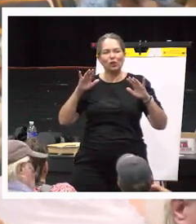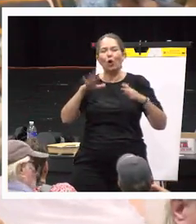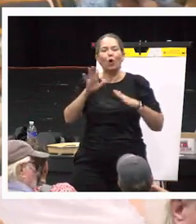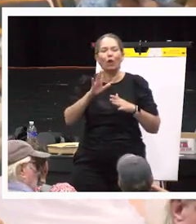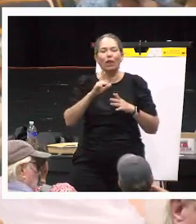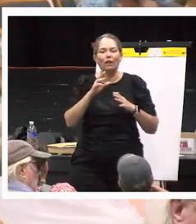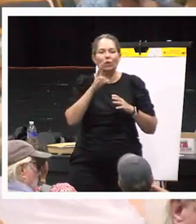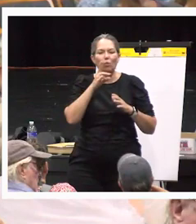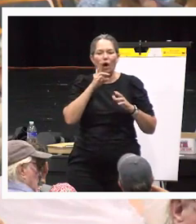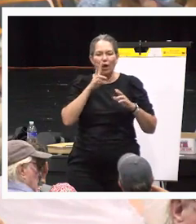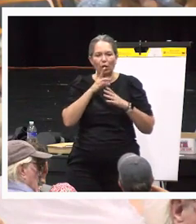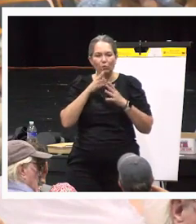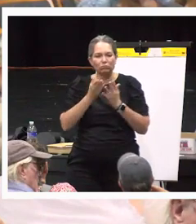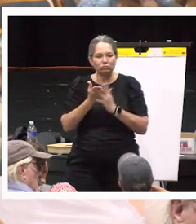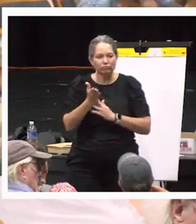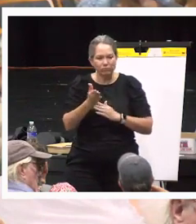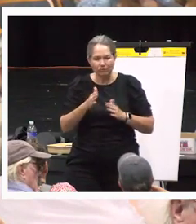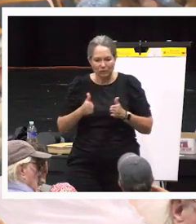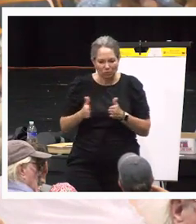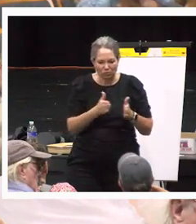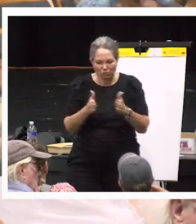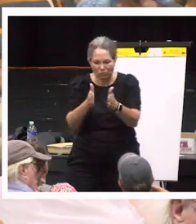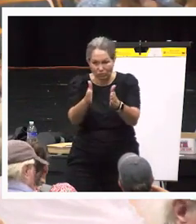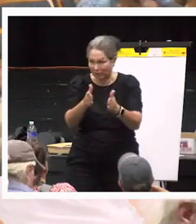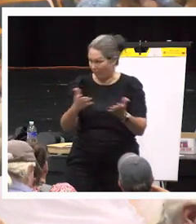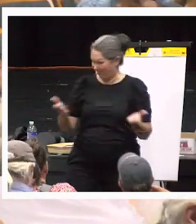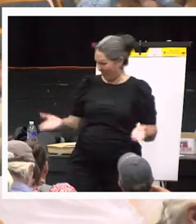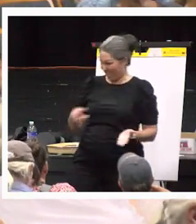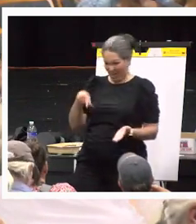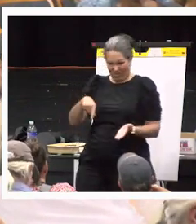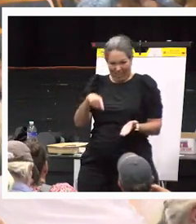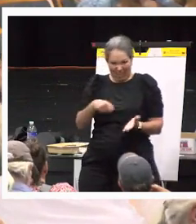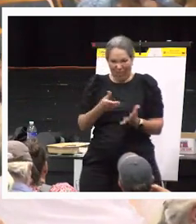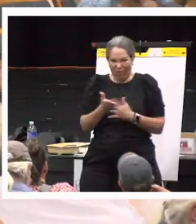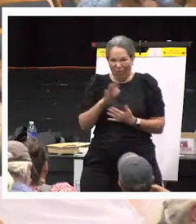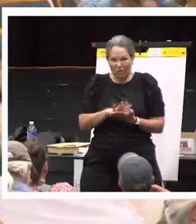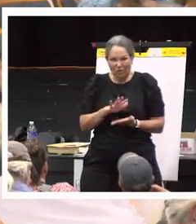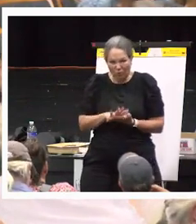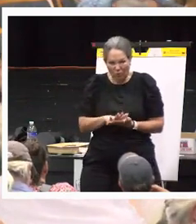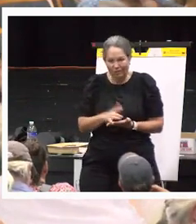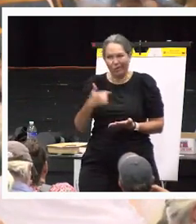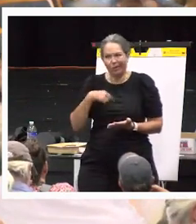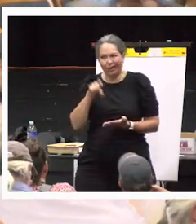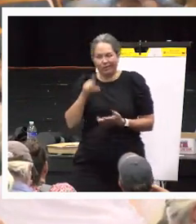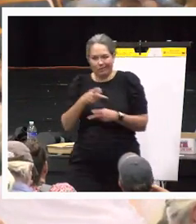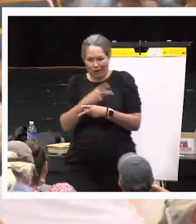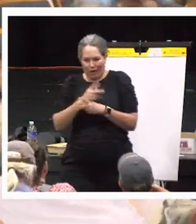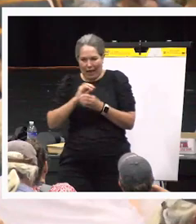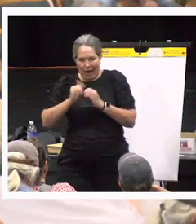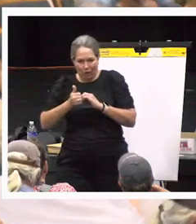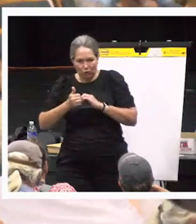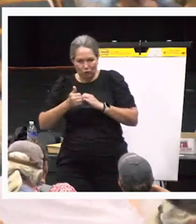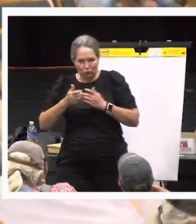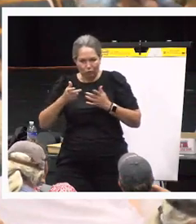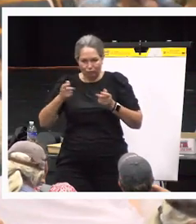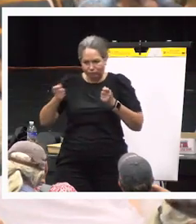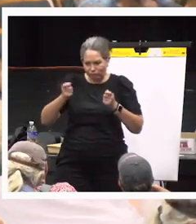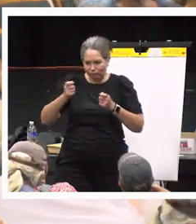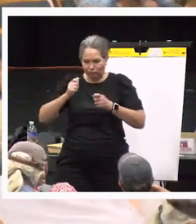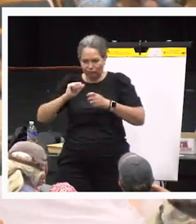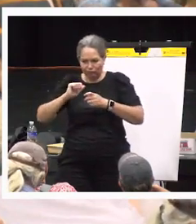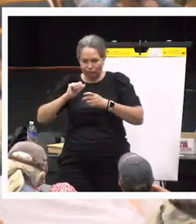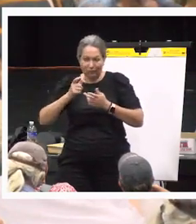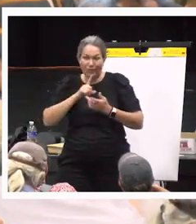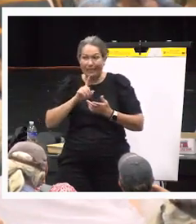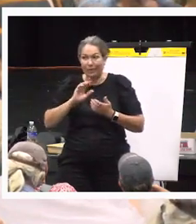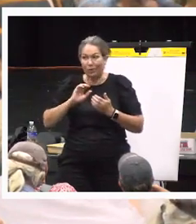right through here. And I think we need to re-envision how we operate our schools, where we have